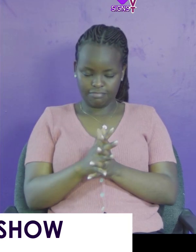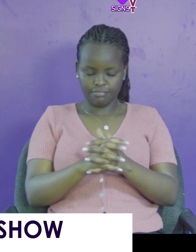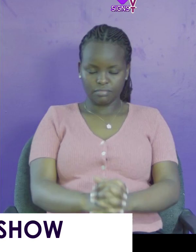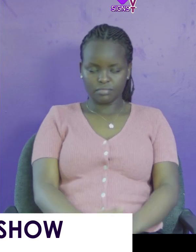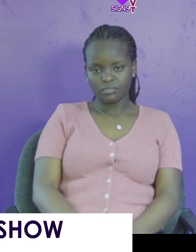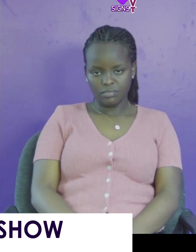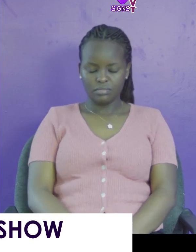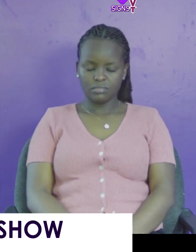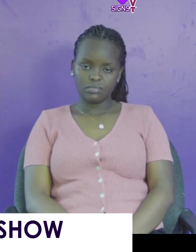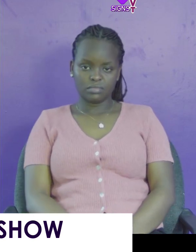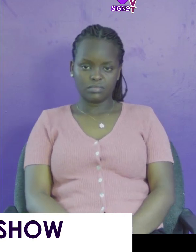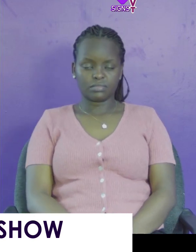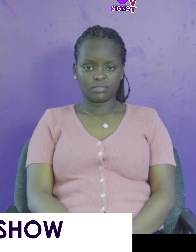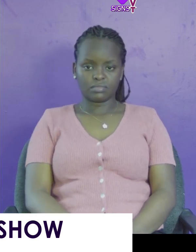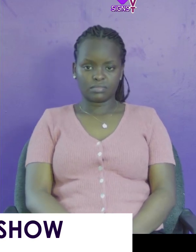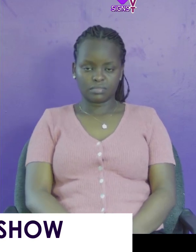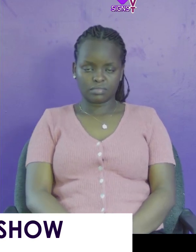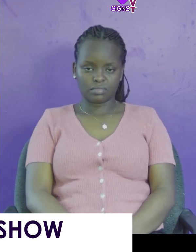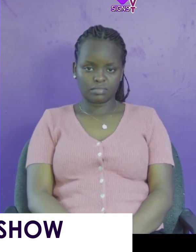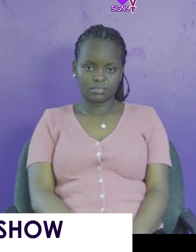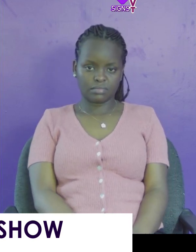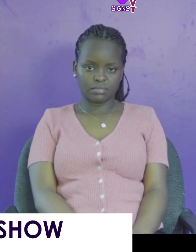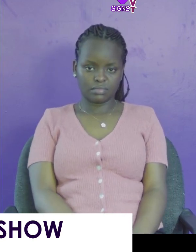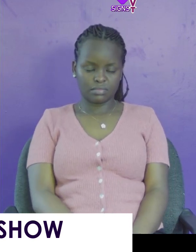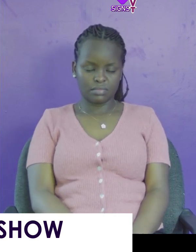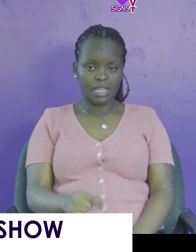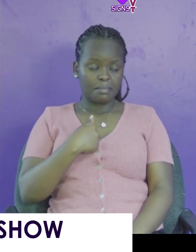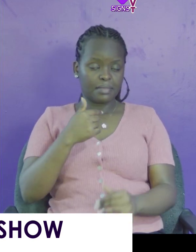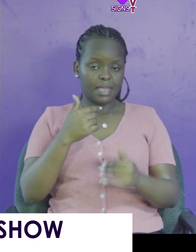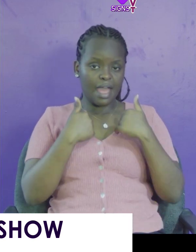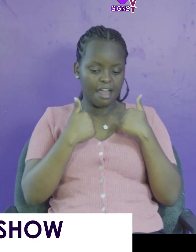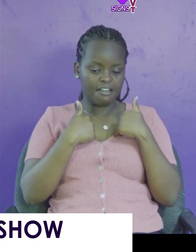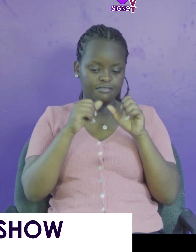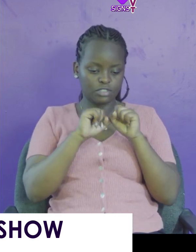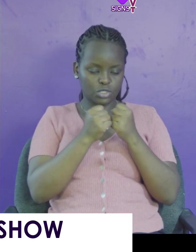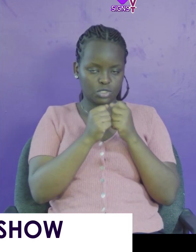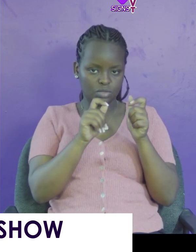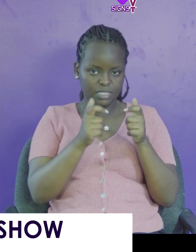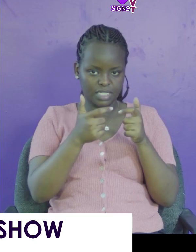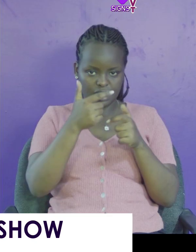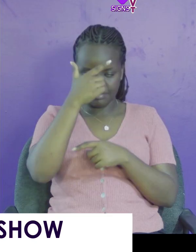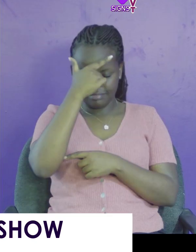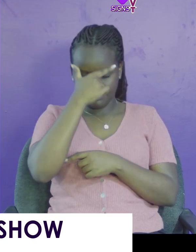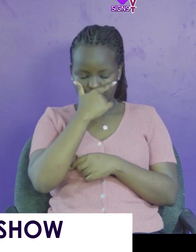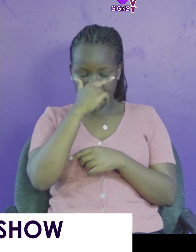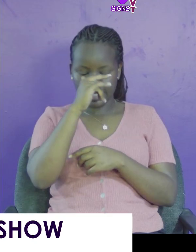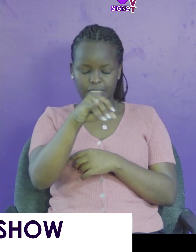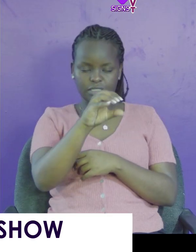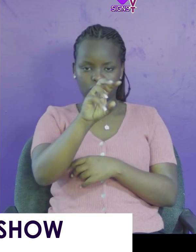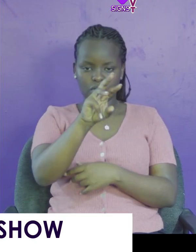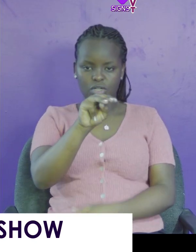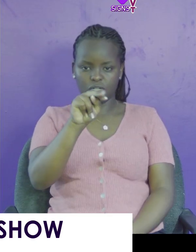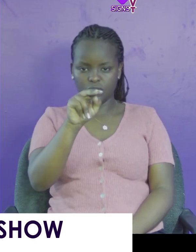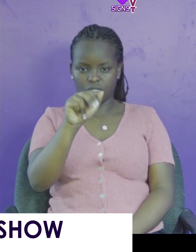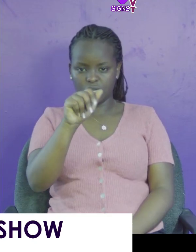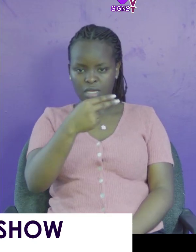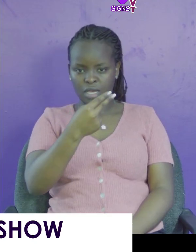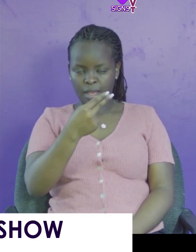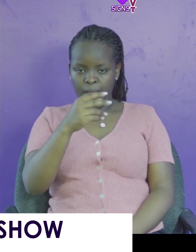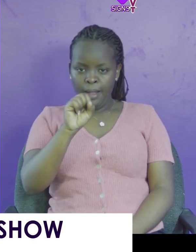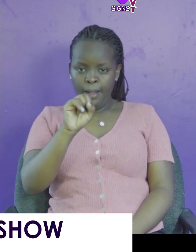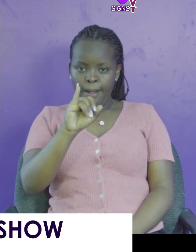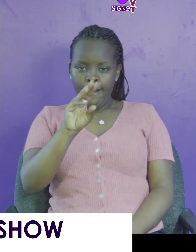0111980384. I have my private socials, Blind Jonah Simba, Facebook and TikTok. Get in there and let us